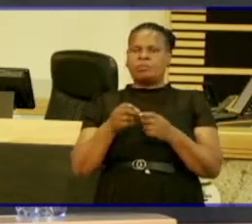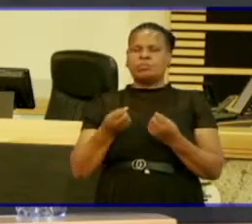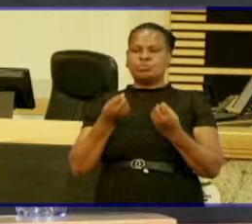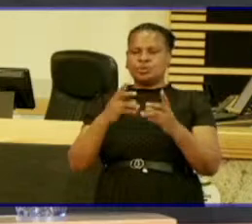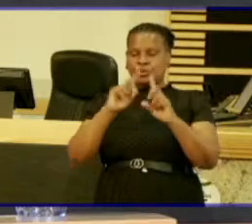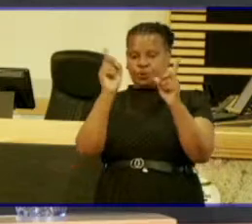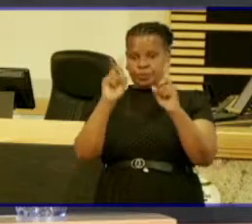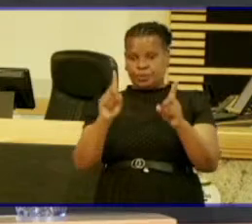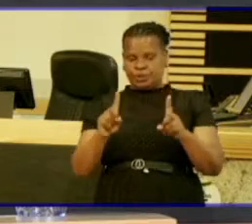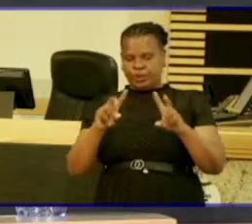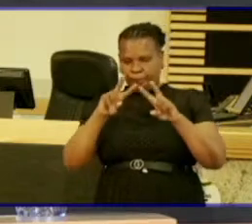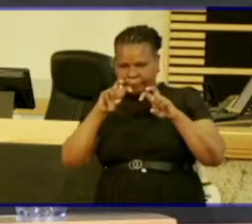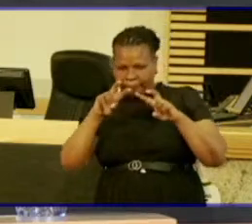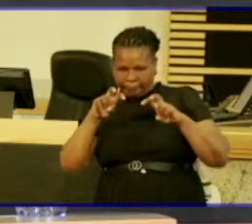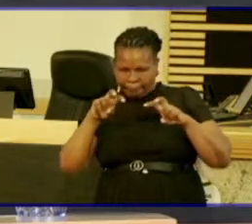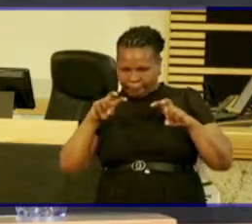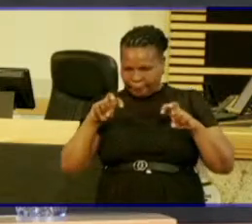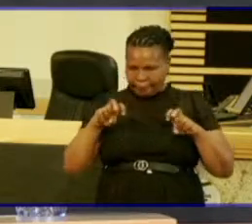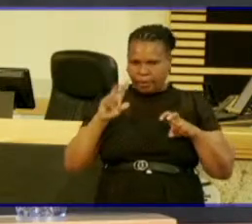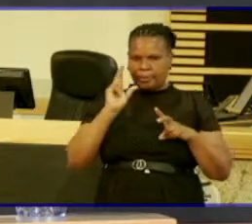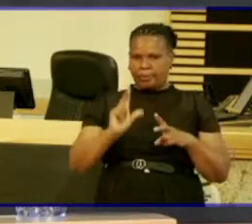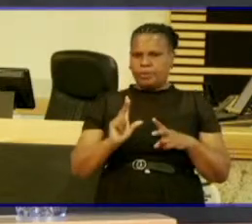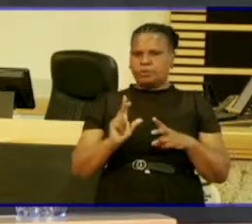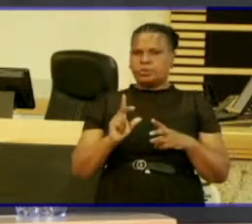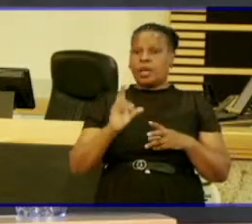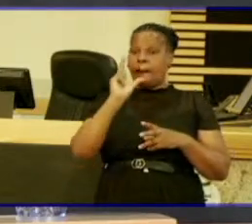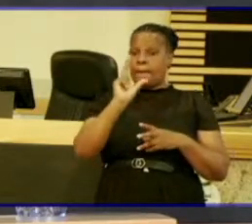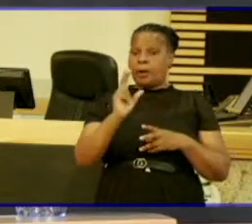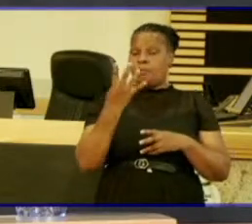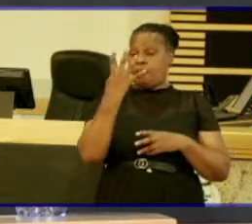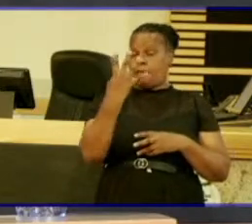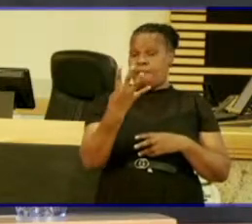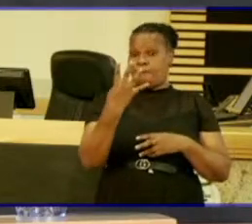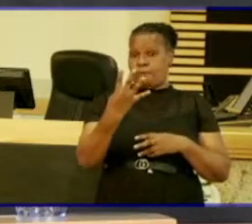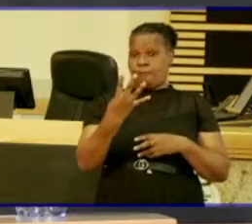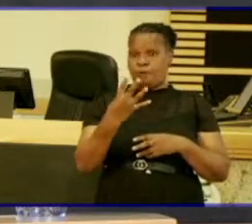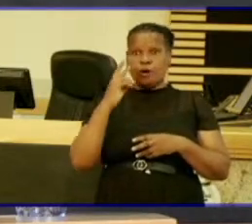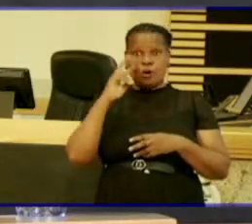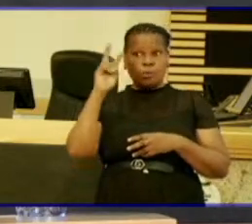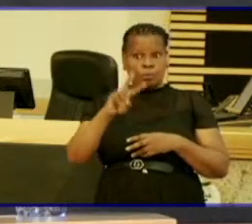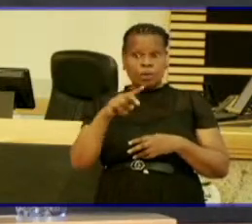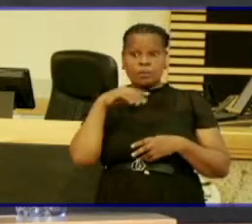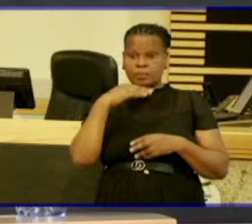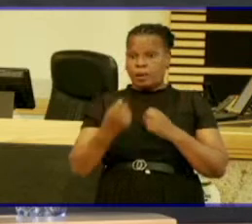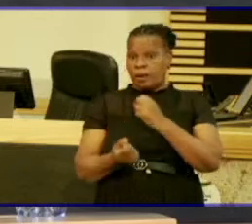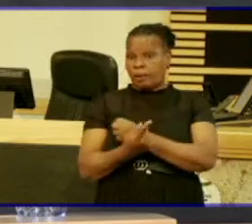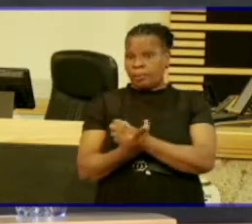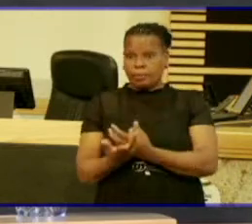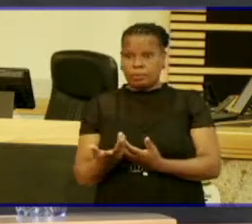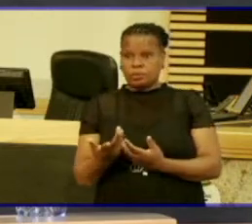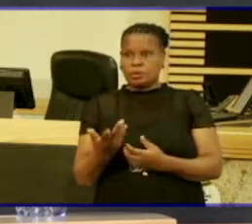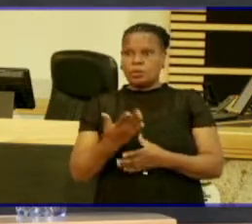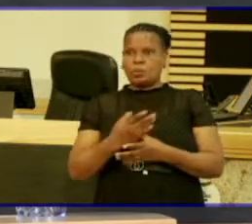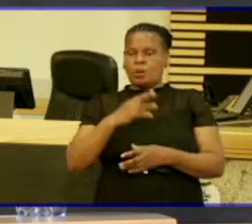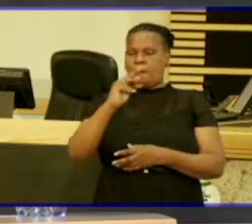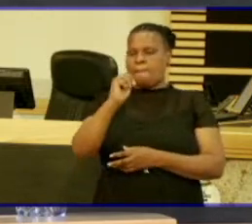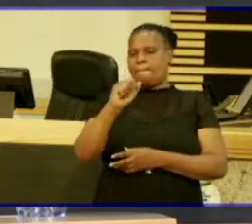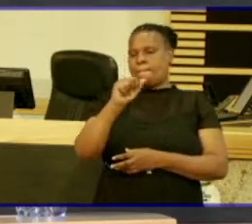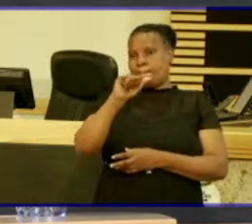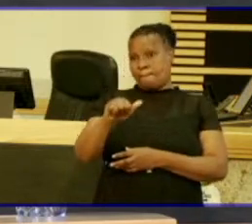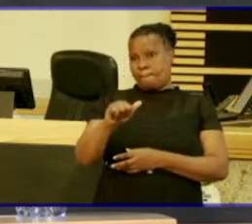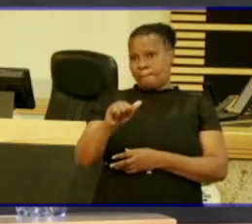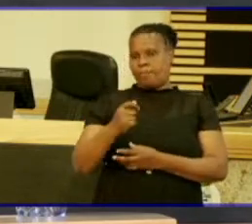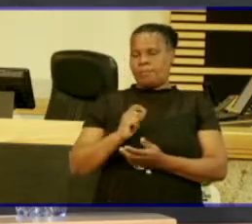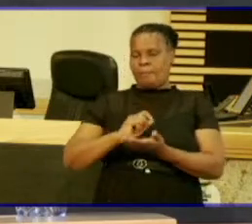Special Investigation Unit for investigation. Akhumbula ufela kwayo le meko nesisanqwe ngoMay